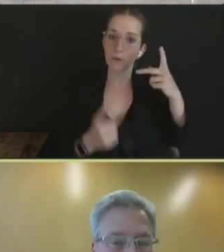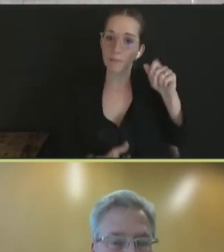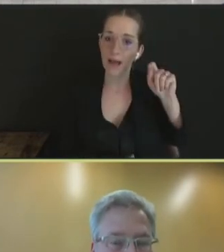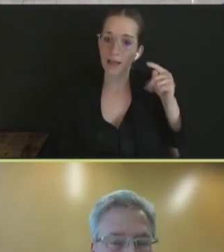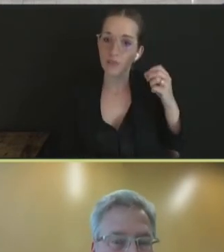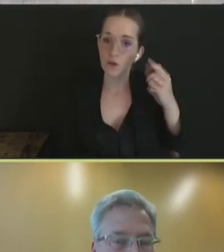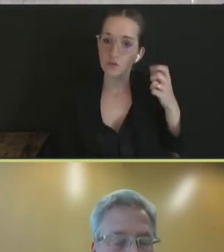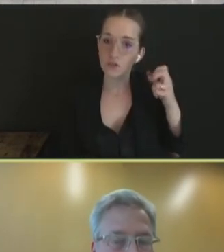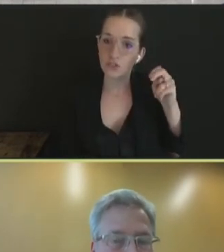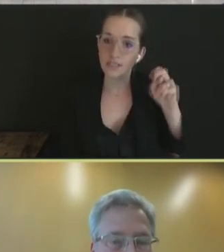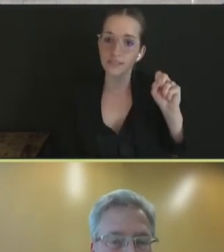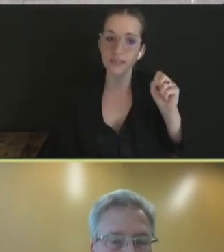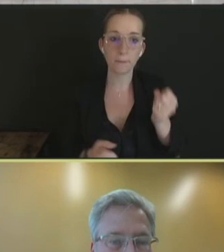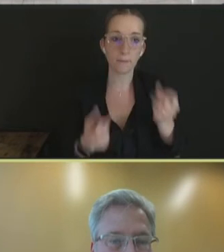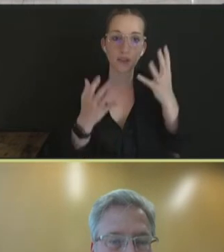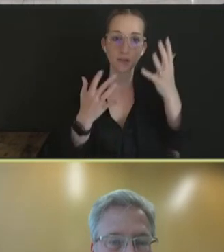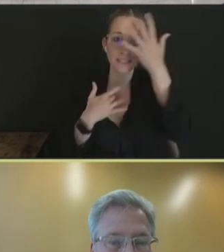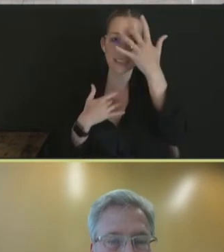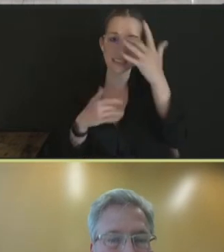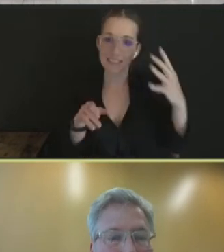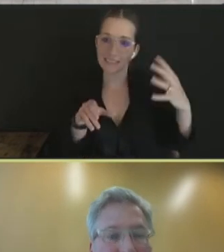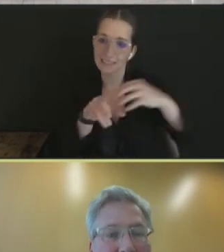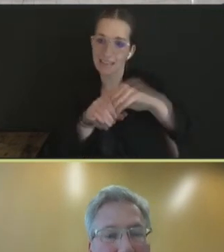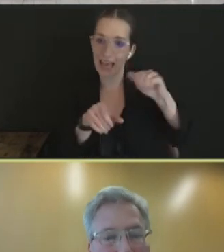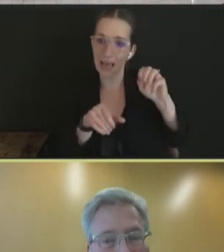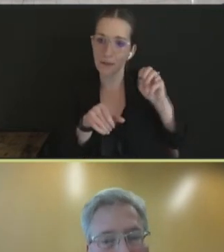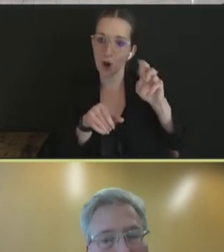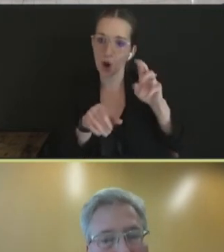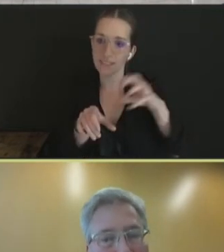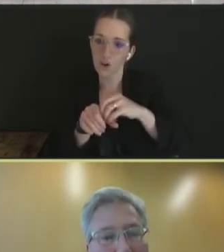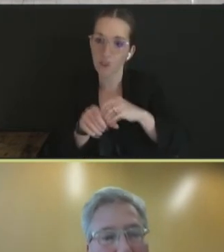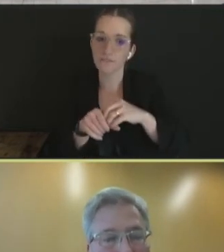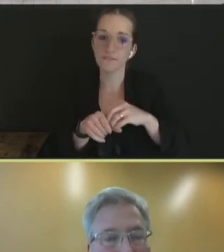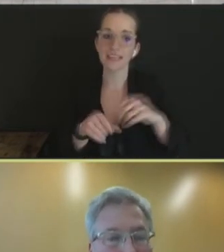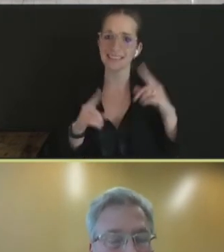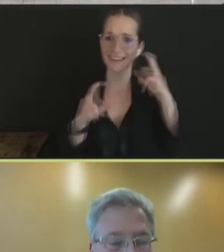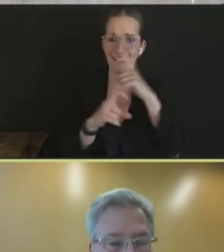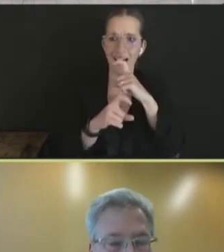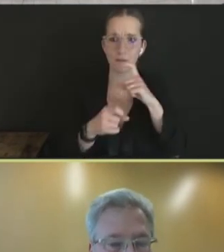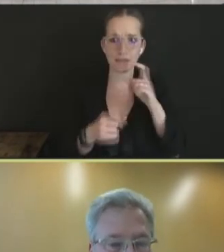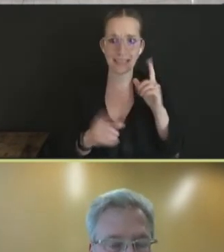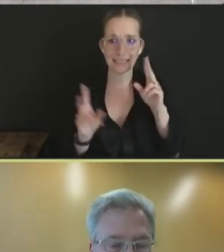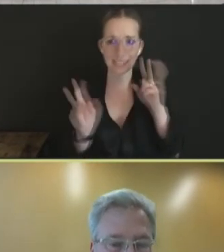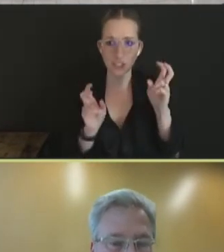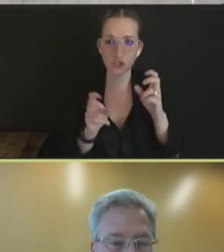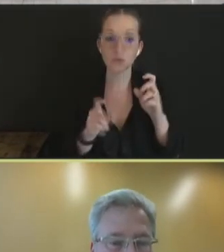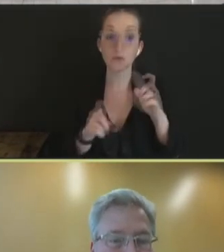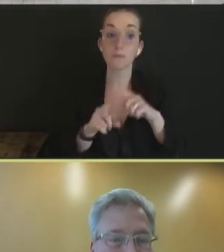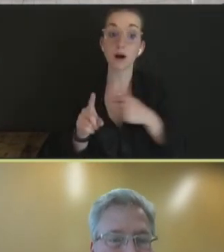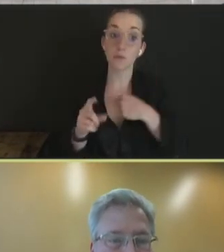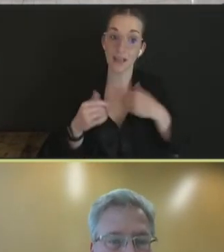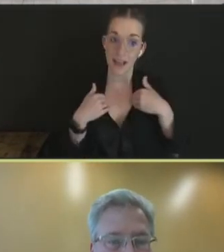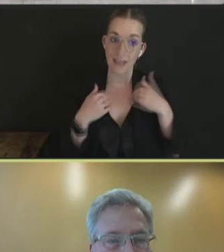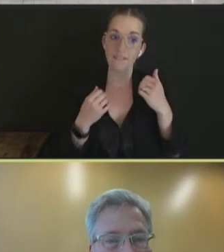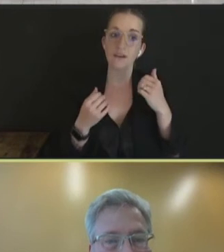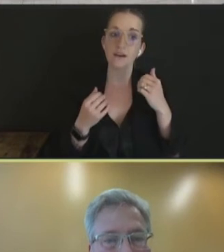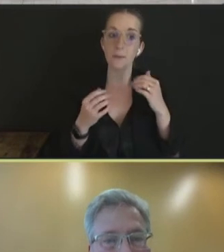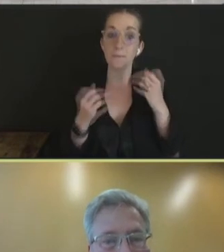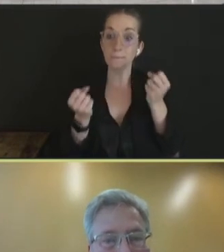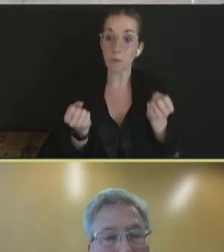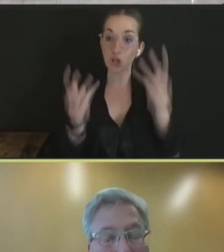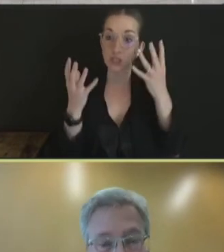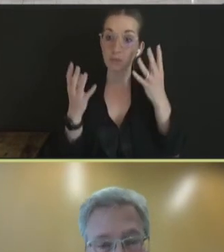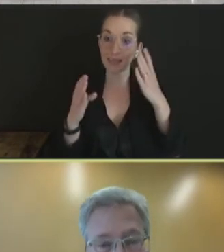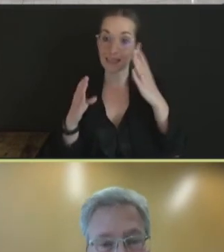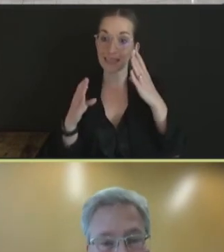diseases, it's a very complex space. But what we do know is that there are multiple interventions that are necessary to be able